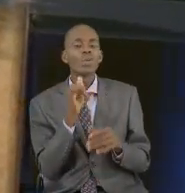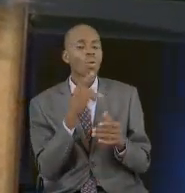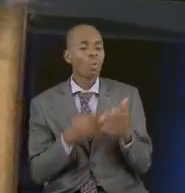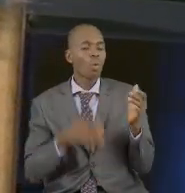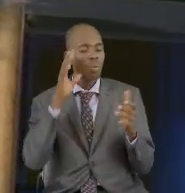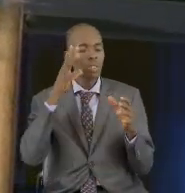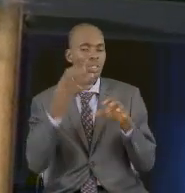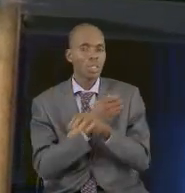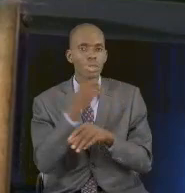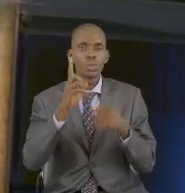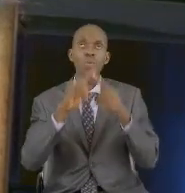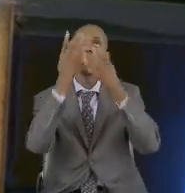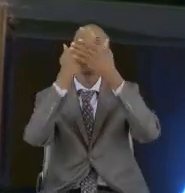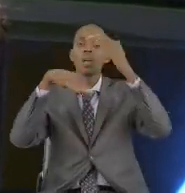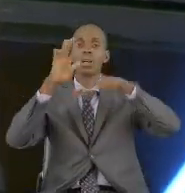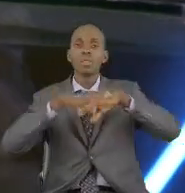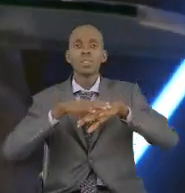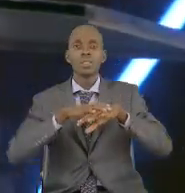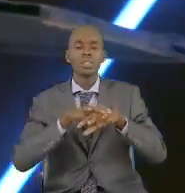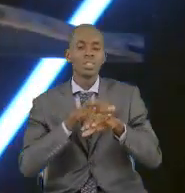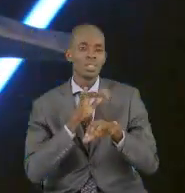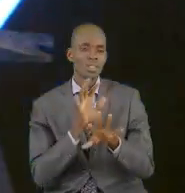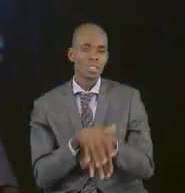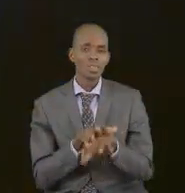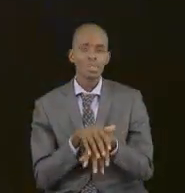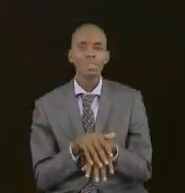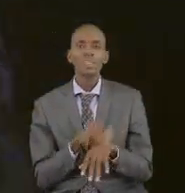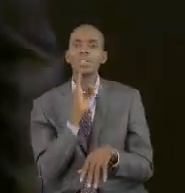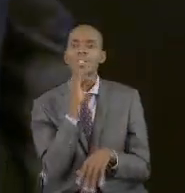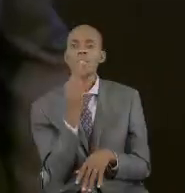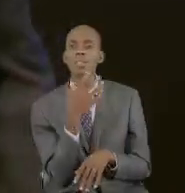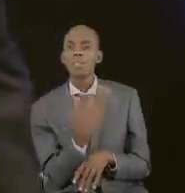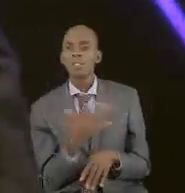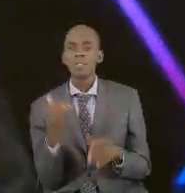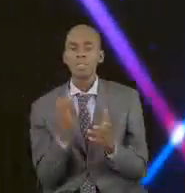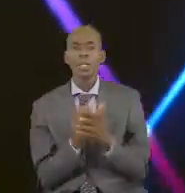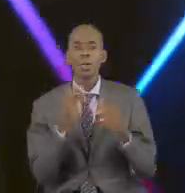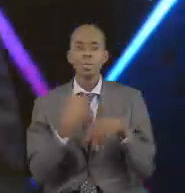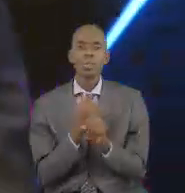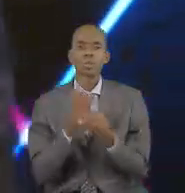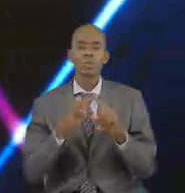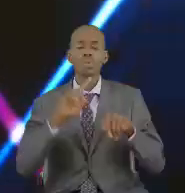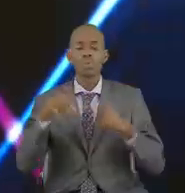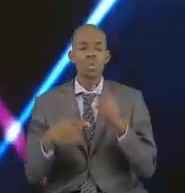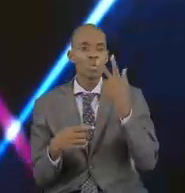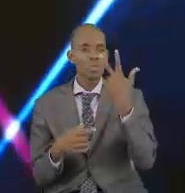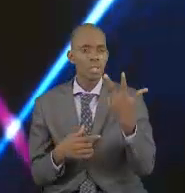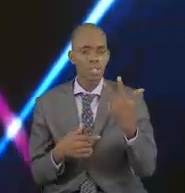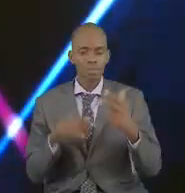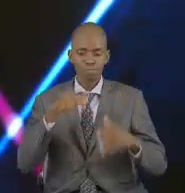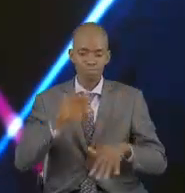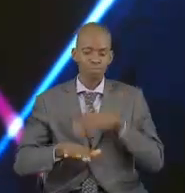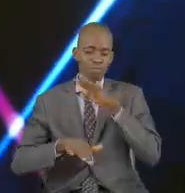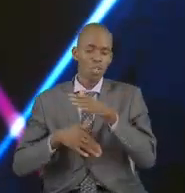heaven. Deception is the thing that makes you to go three steps backward after you've gone